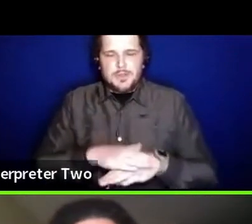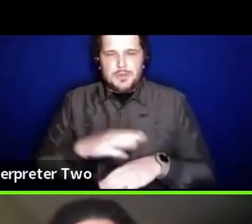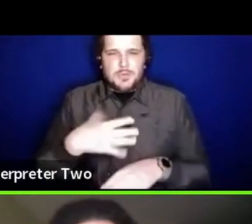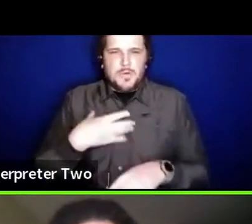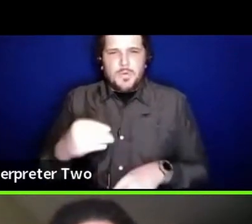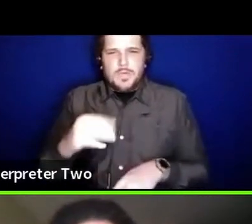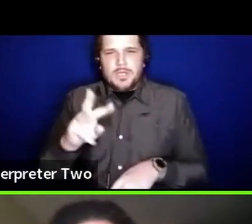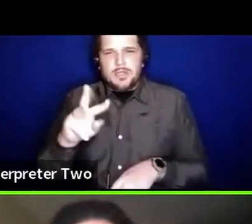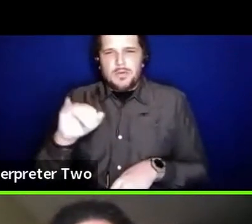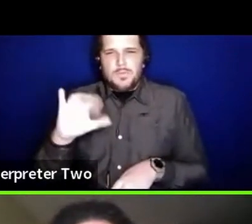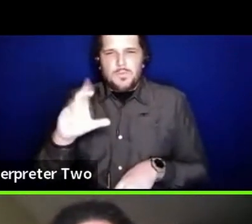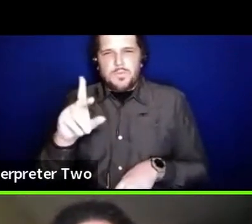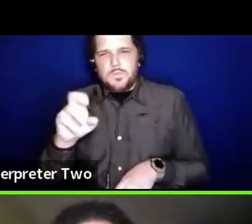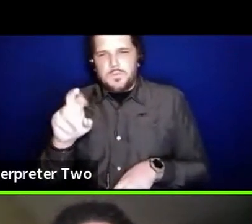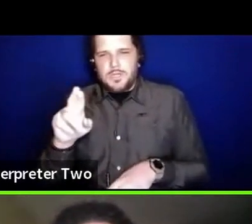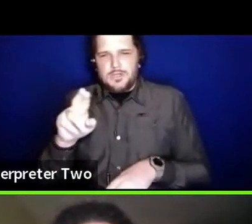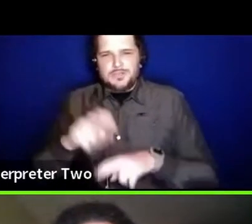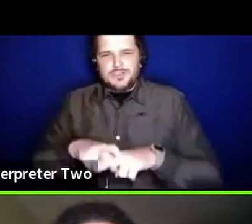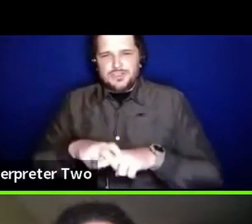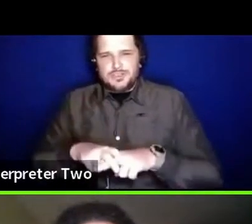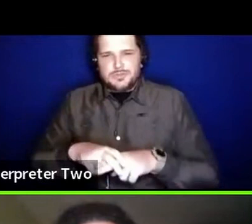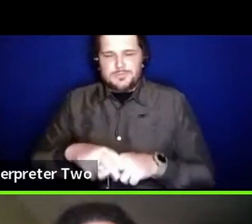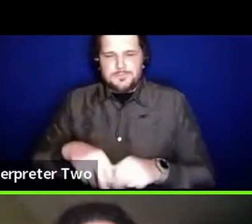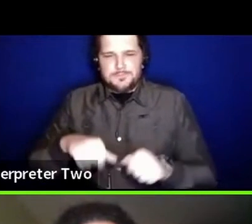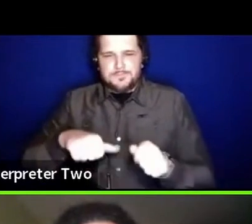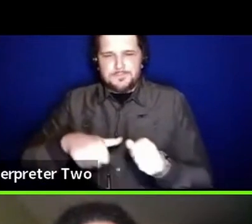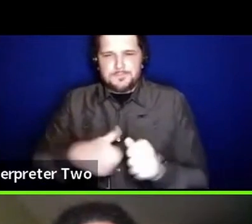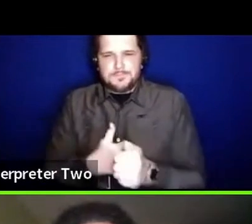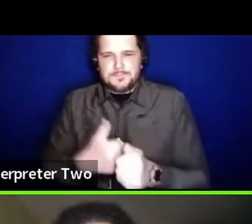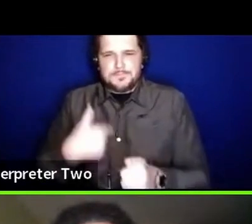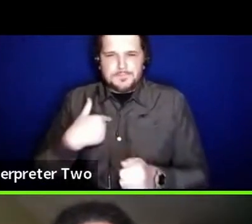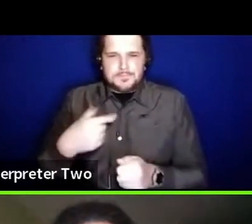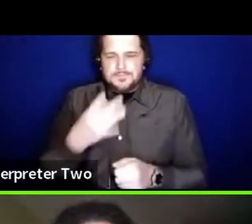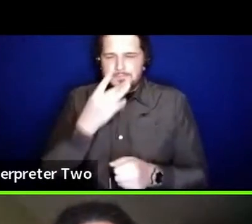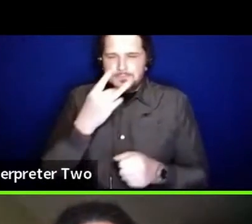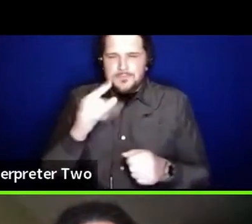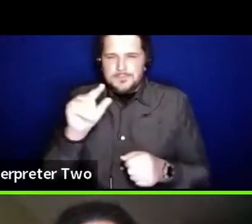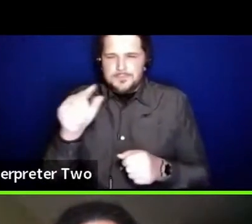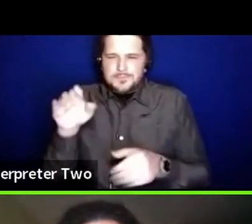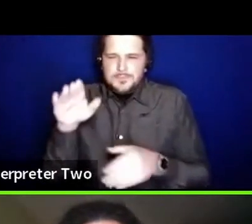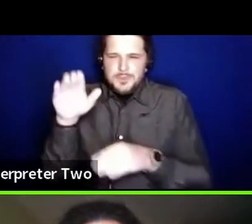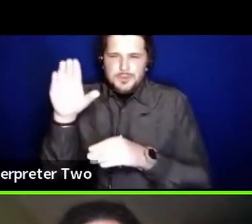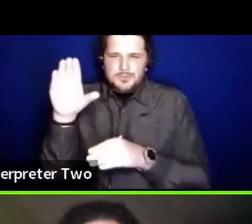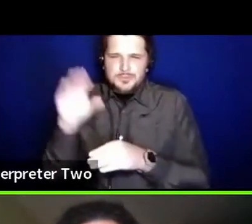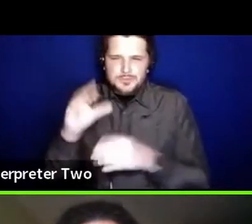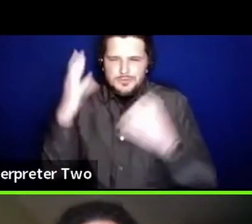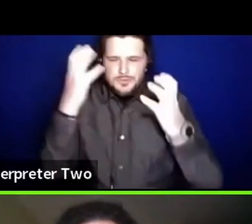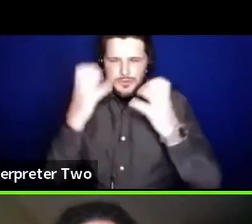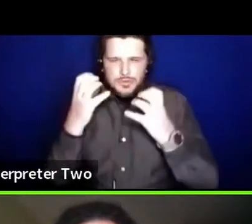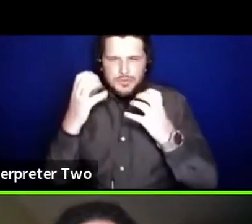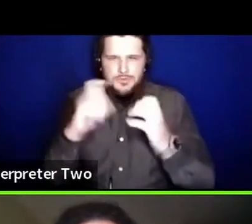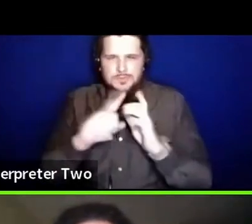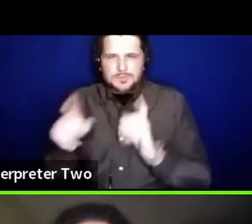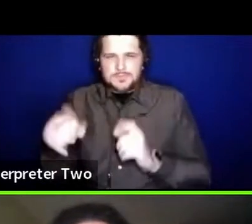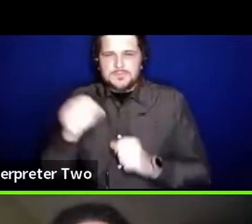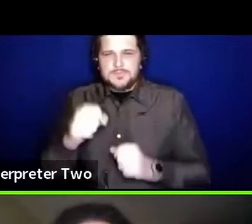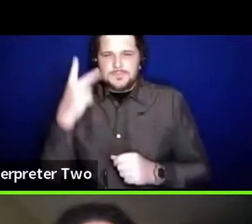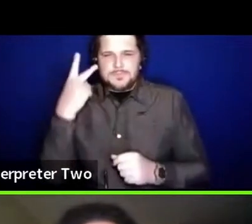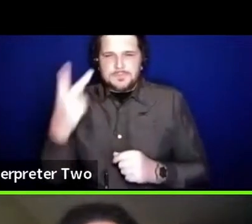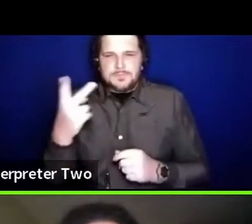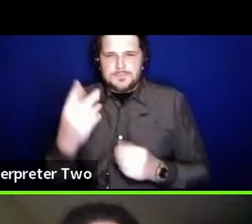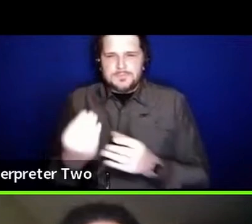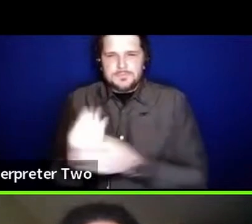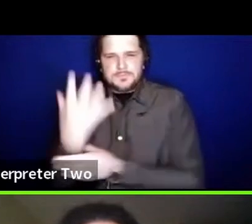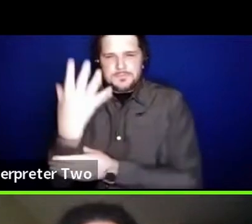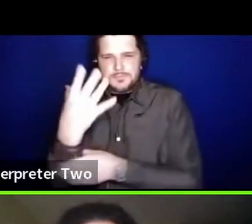chair. And behind me, it's the light is a little bit lower, but you can see a